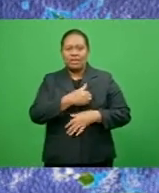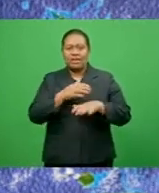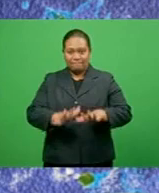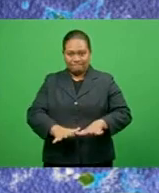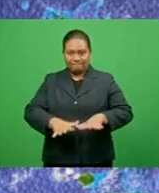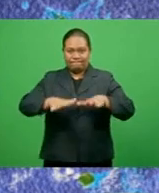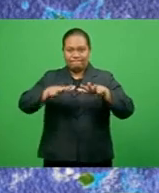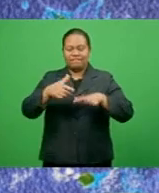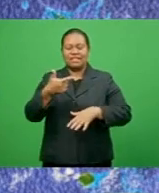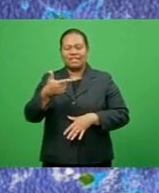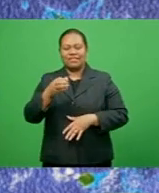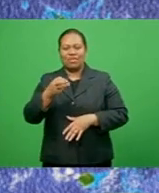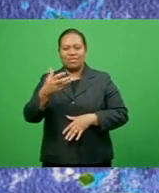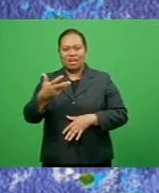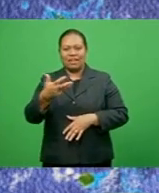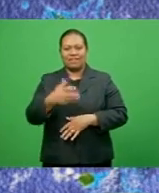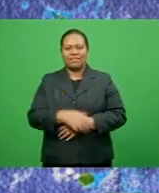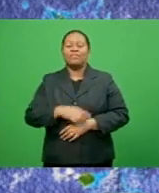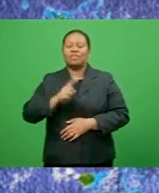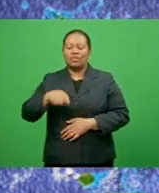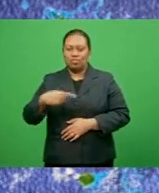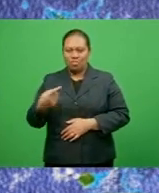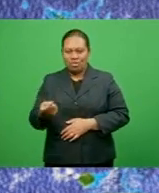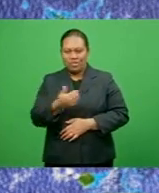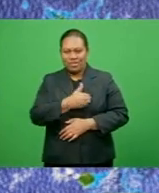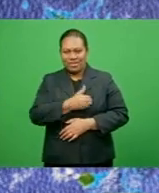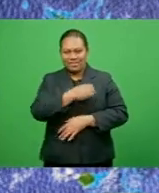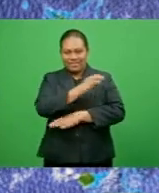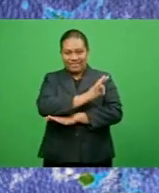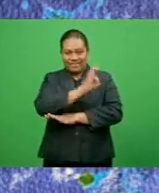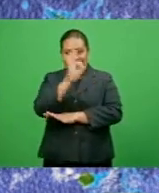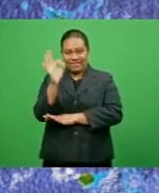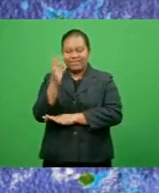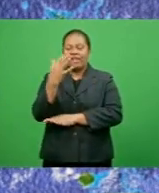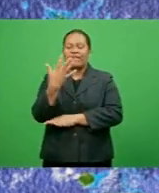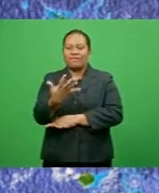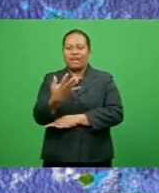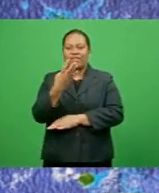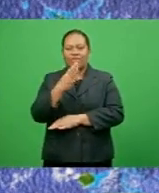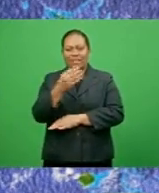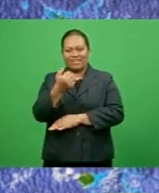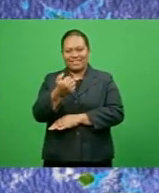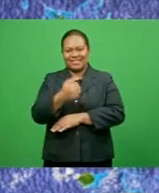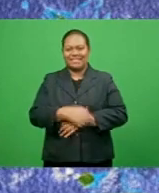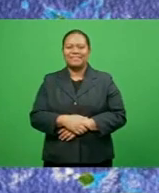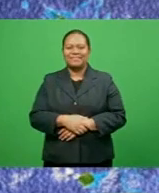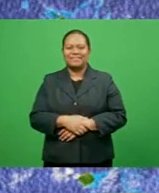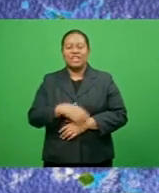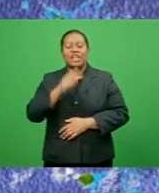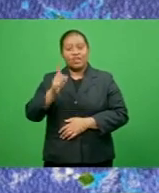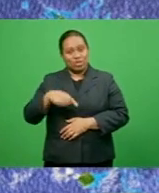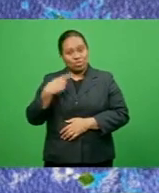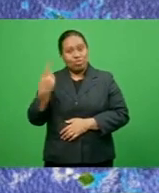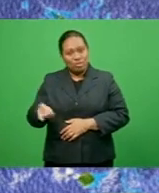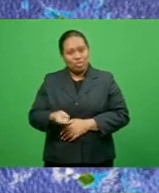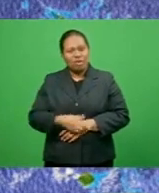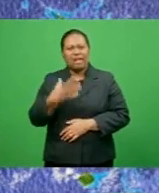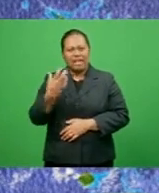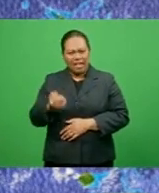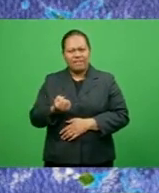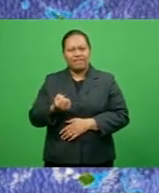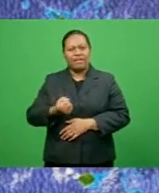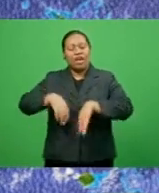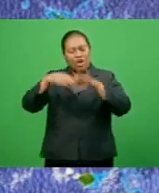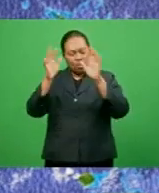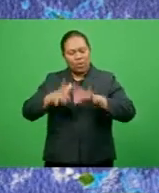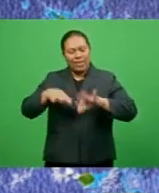tide at 7:09 tomorrow morning. Sunrise is at 5:46. Now for tomorrow, expect periods of heavy rain